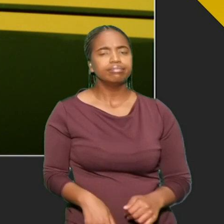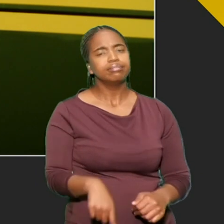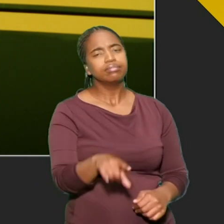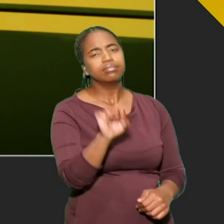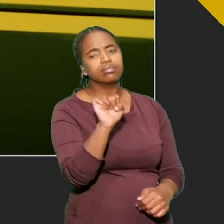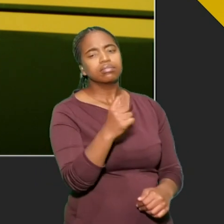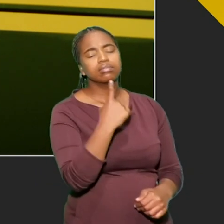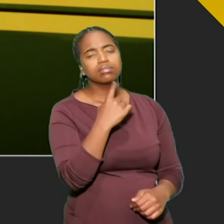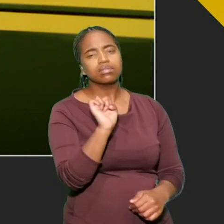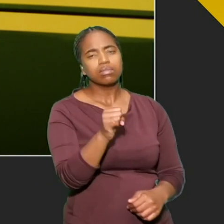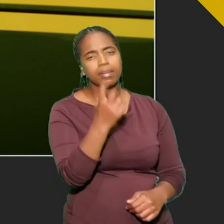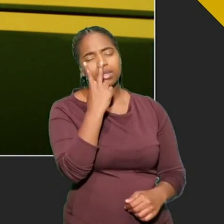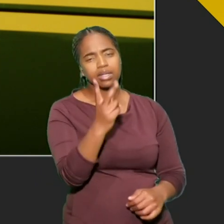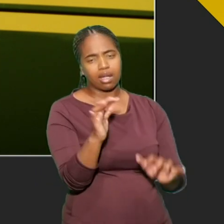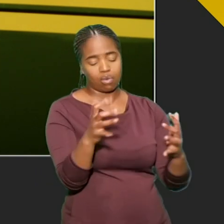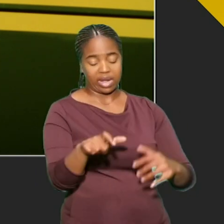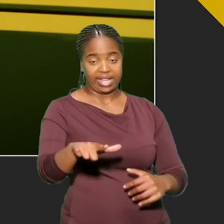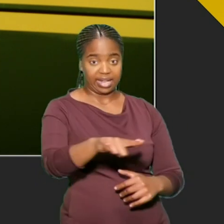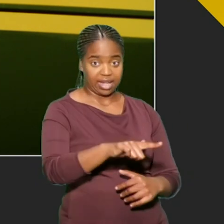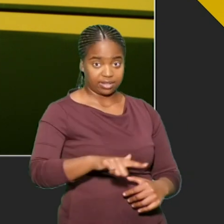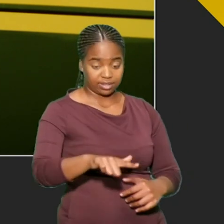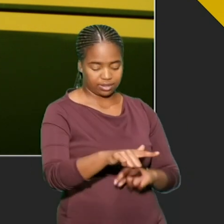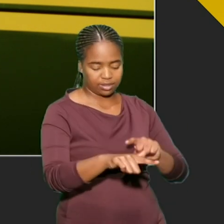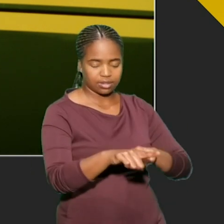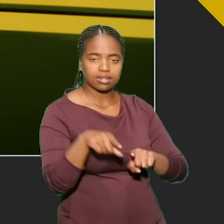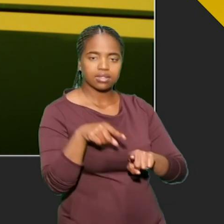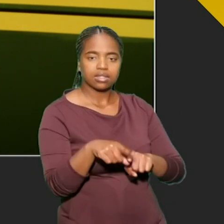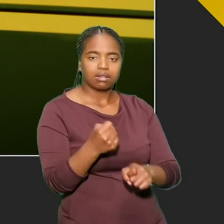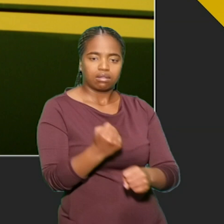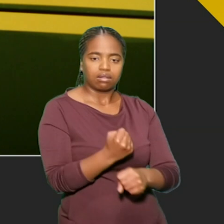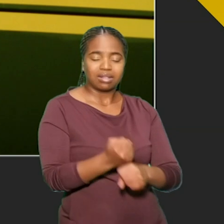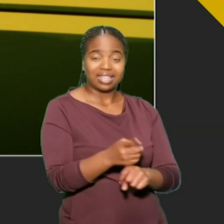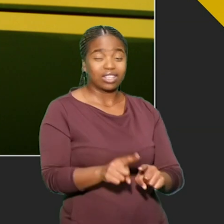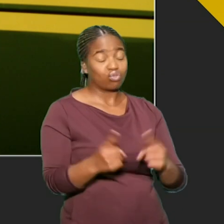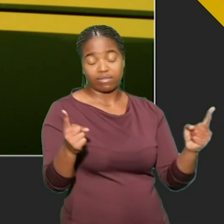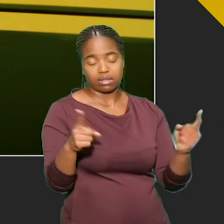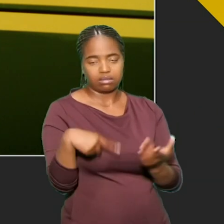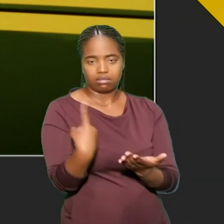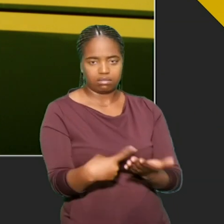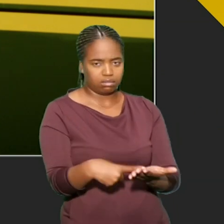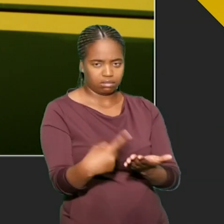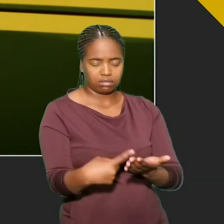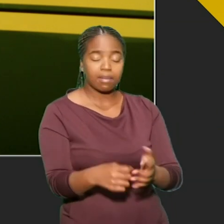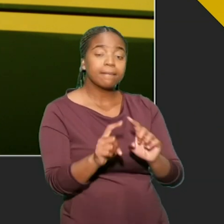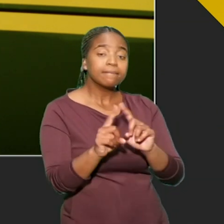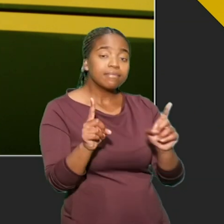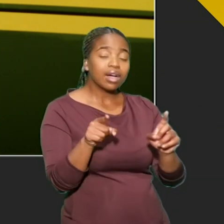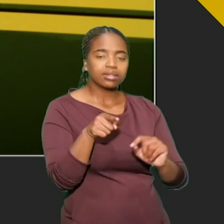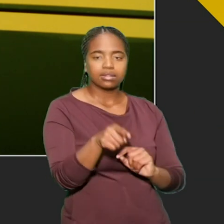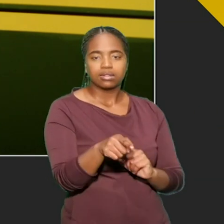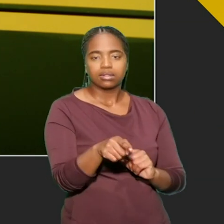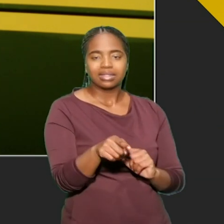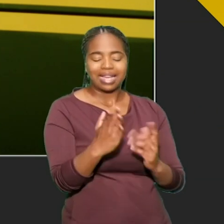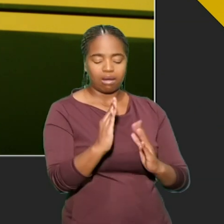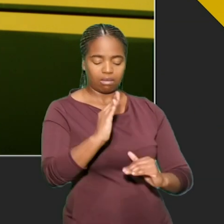That you're saying, because I mean, I'm just looking at how land and the land distribution has been working, which is a different topic. But in hindsight, lendlela